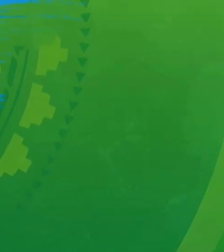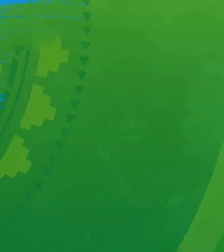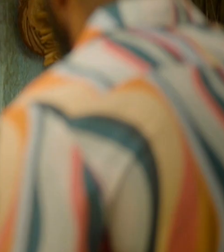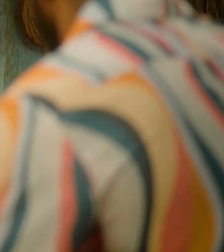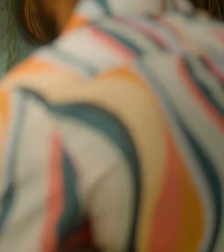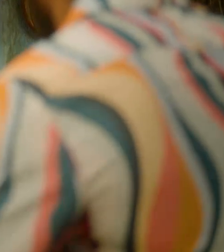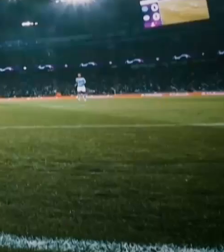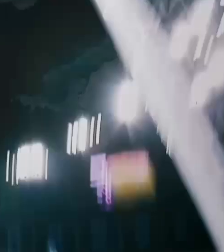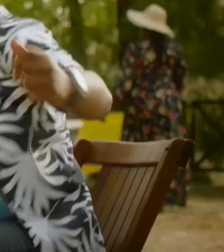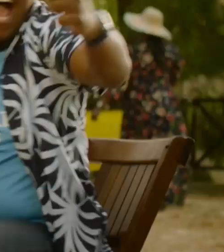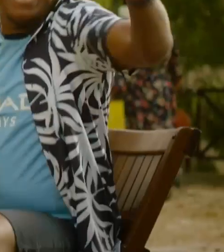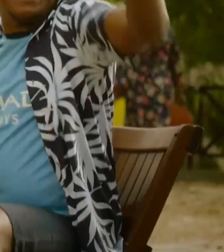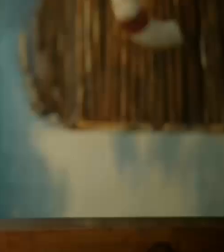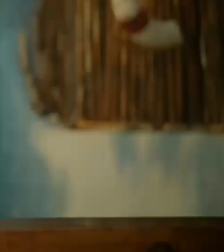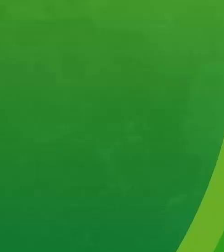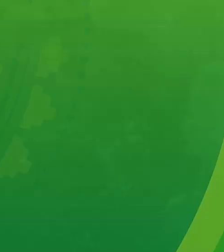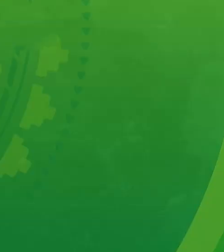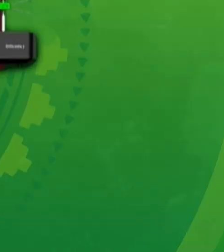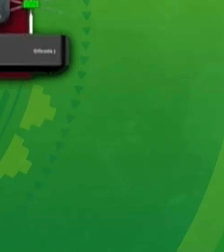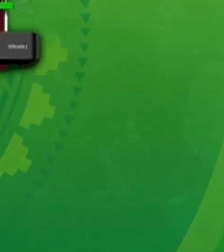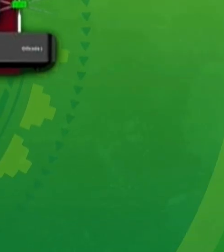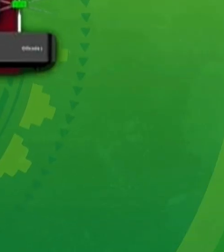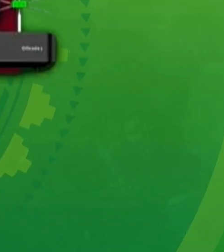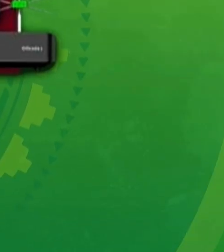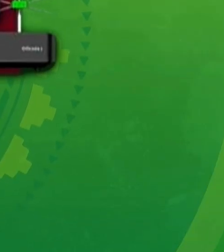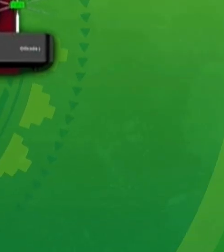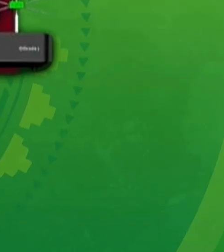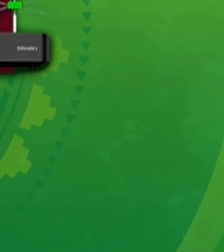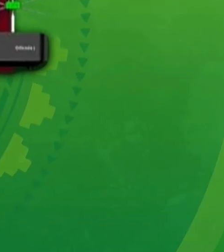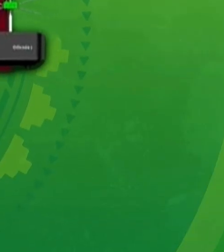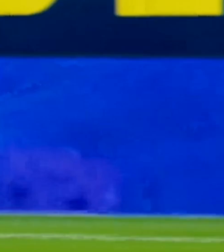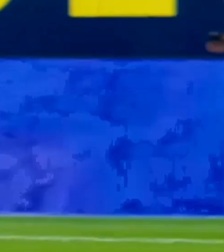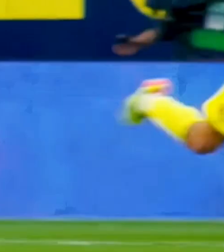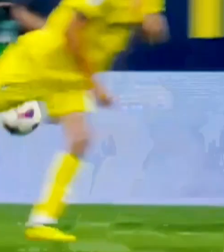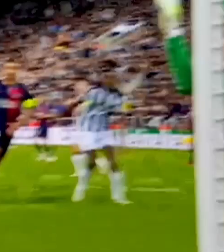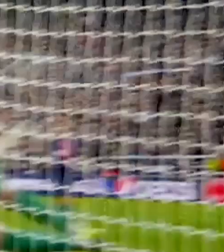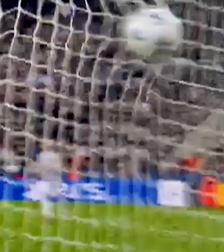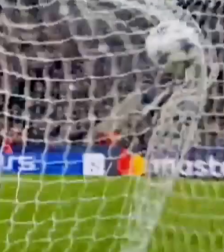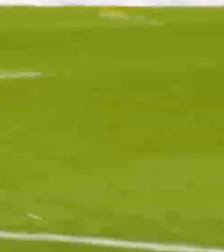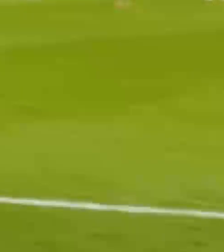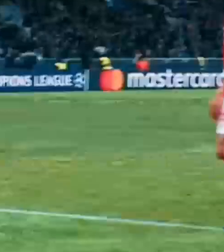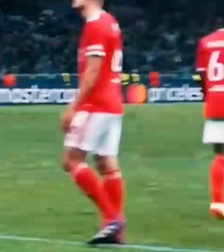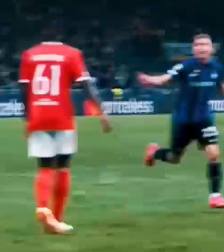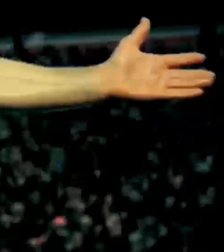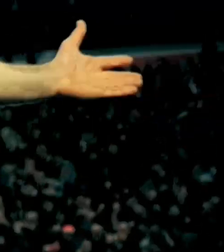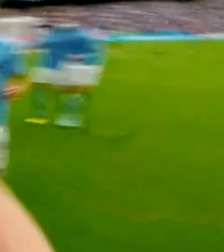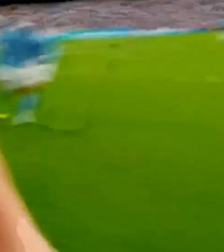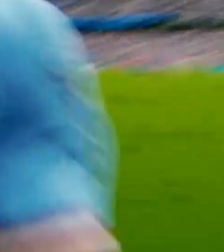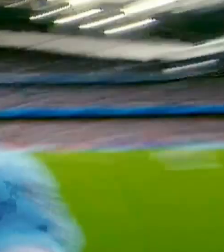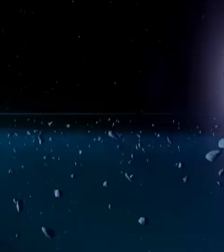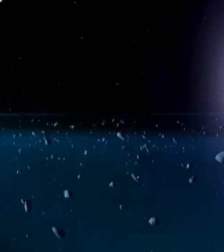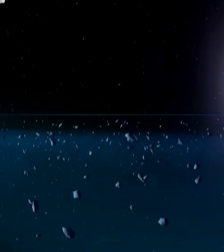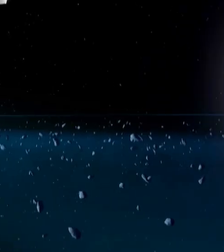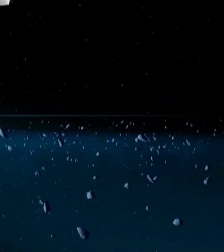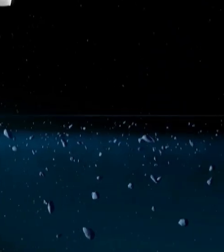deal of decoder plus GoTenna for only 19,900 naira. Make you enjoy correct football action live